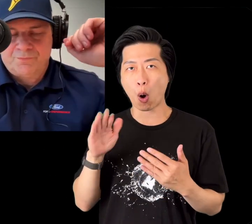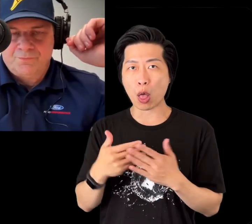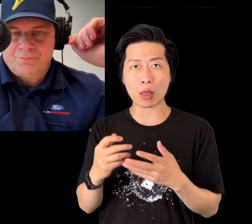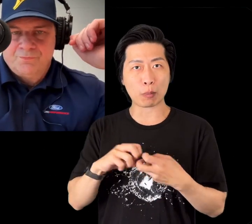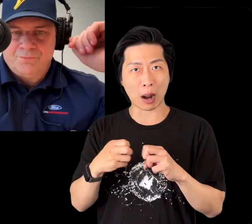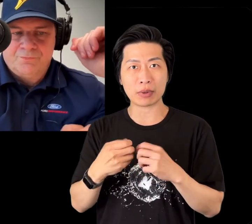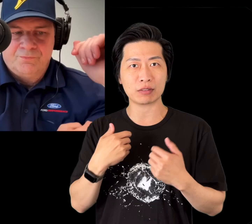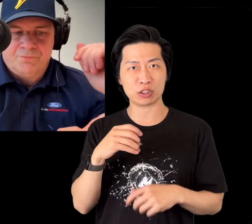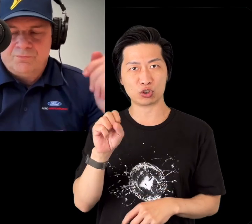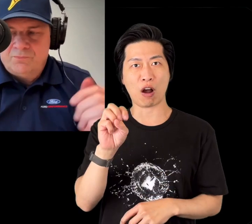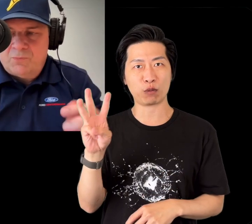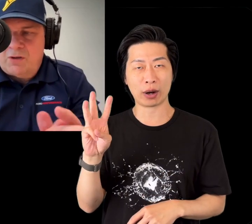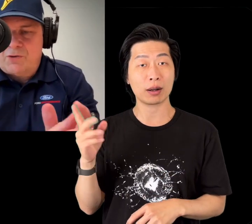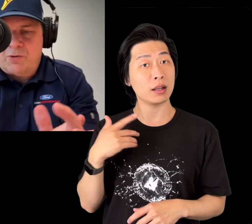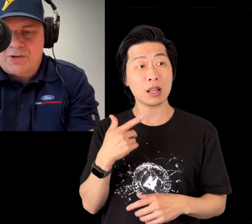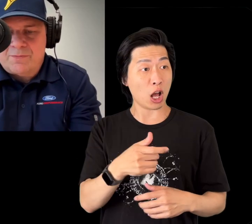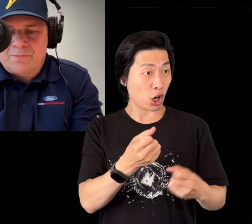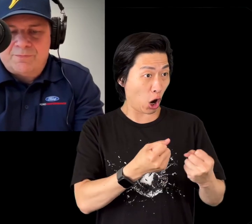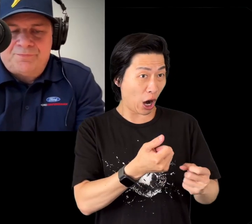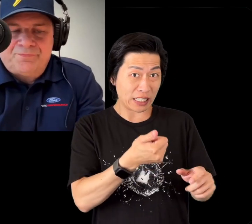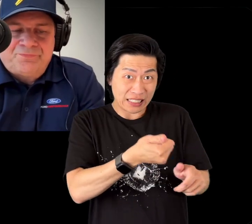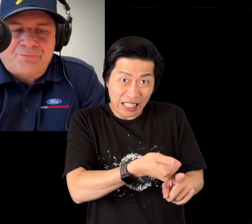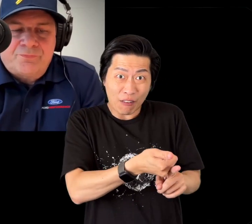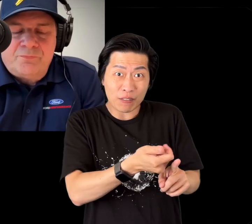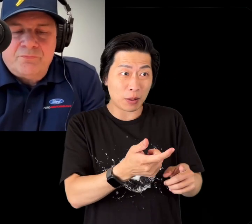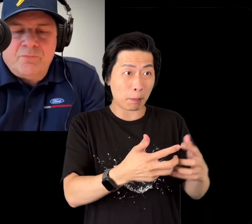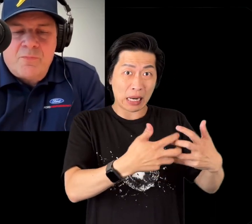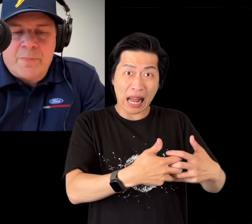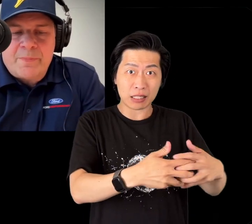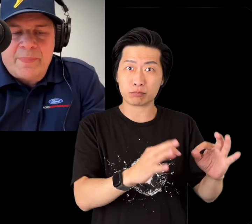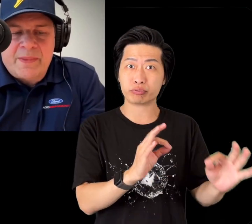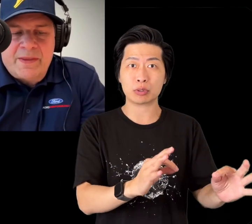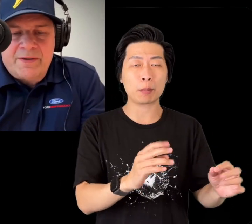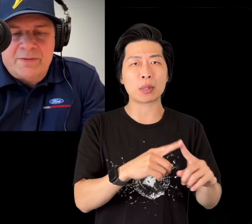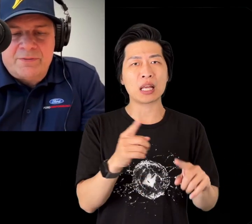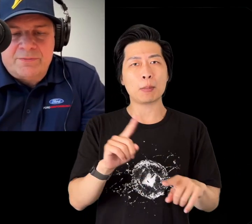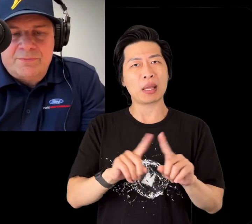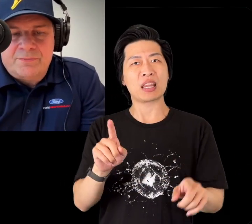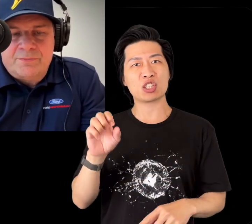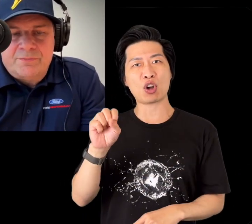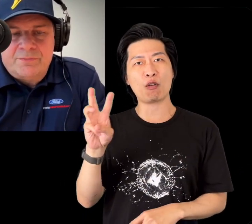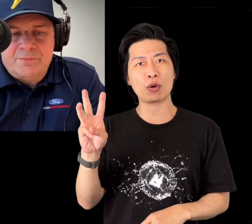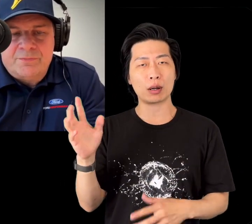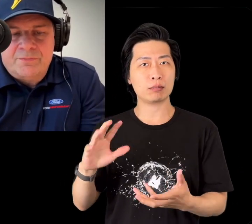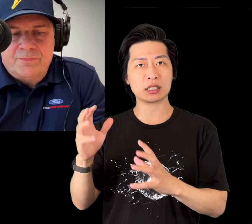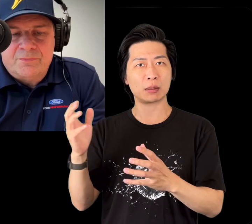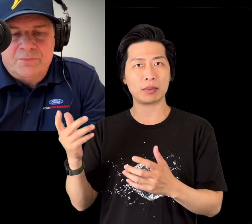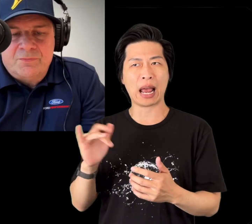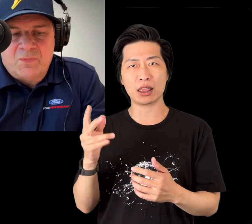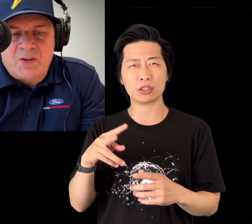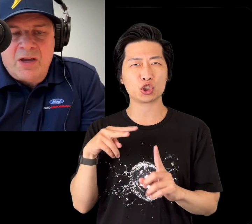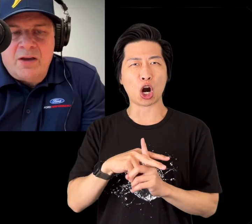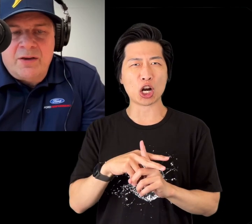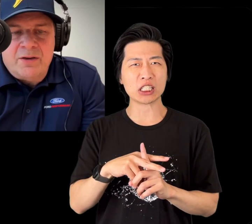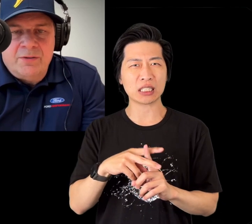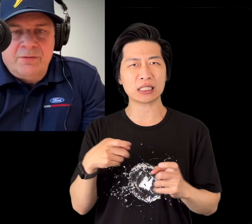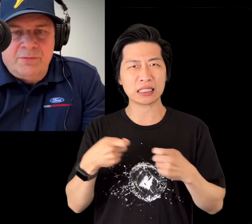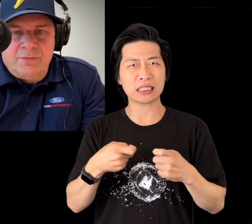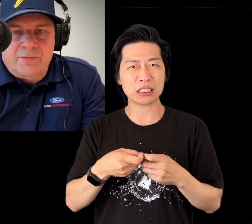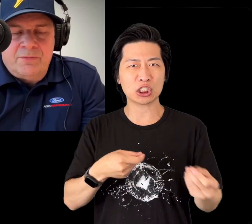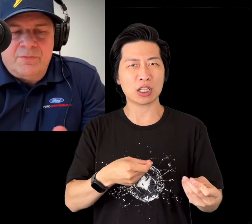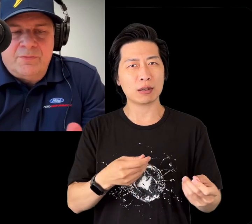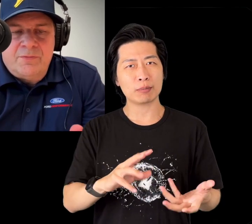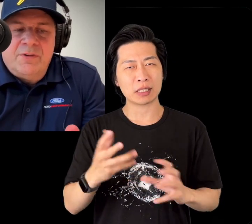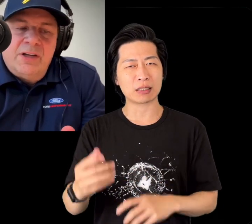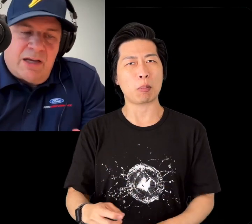all the problems were software. The car was perfect. There was nothing wrong mechanically with it. It was the software that messed up quite often, and the charging was